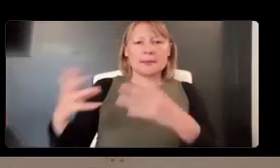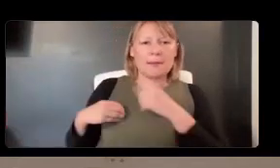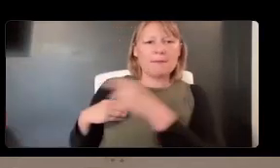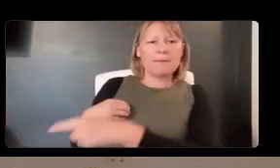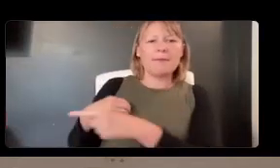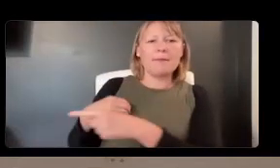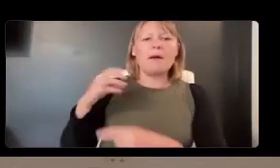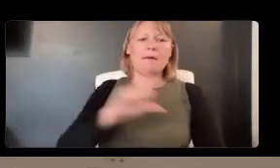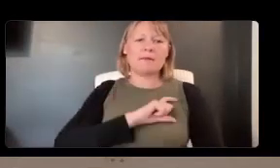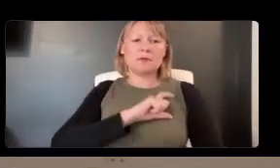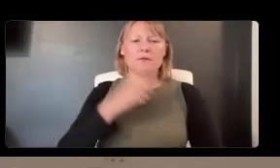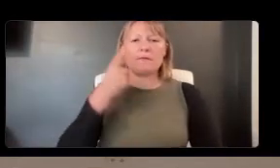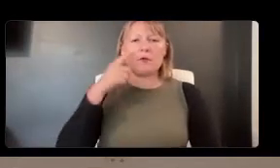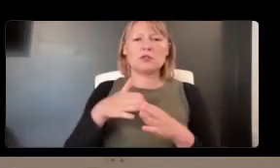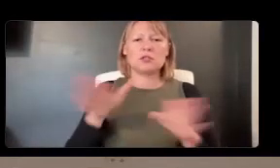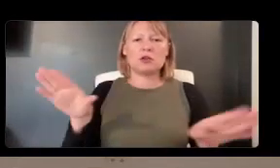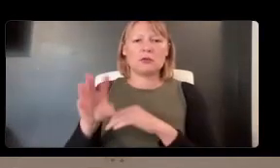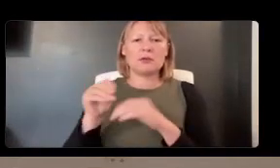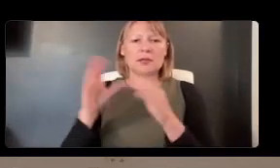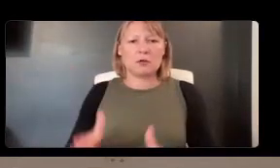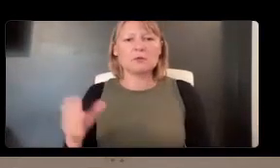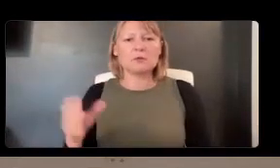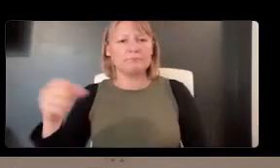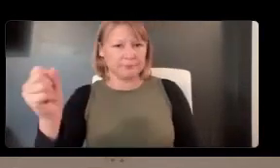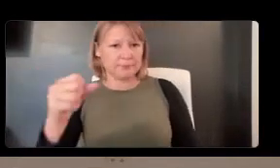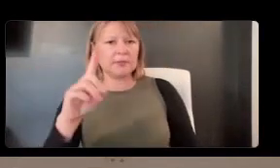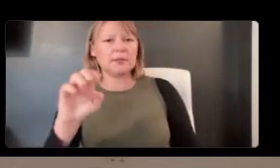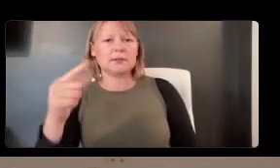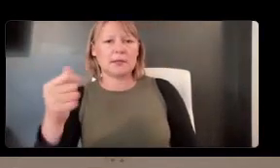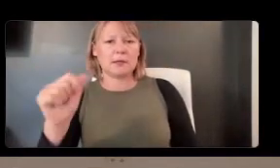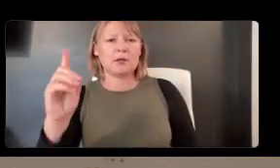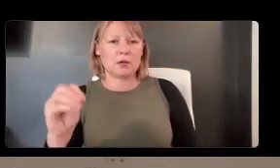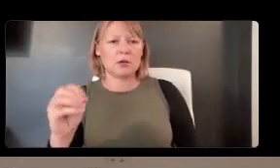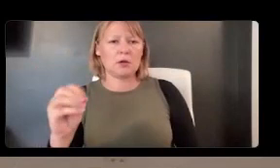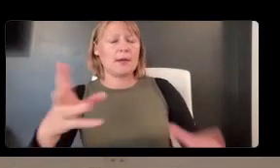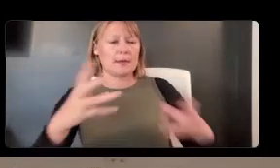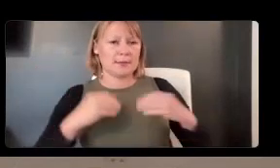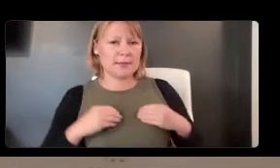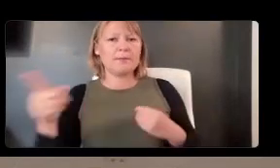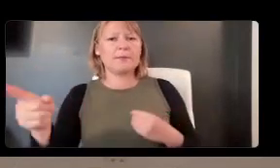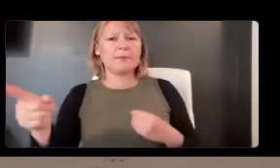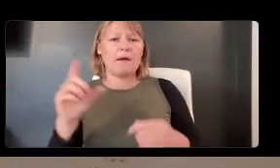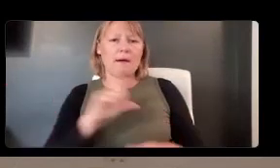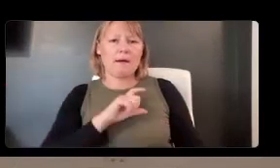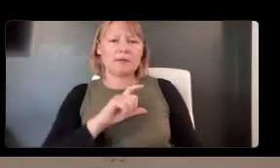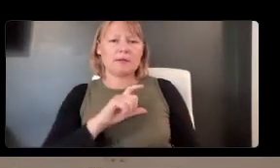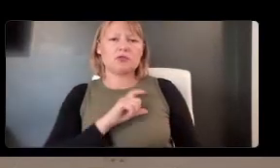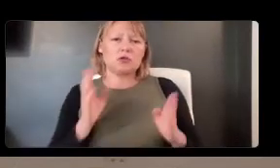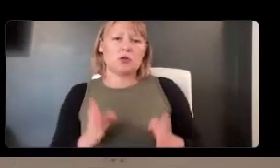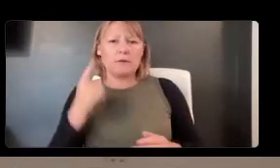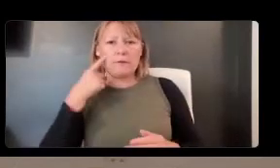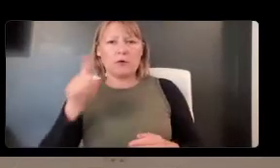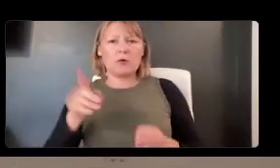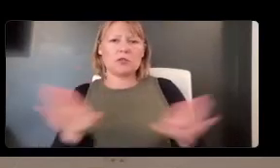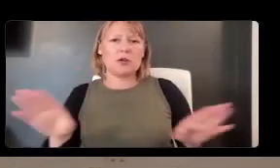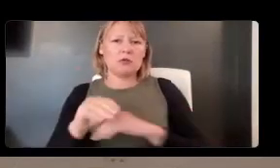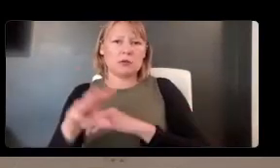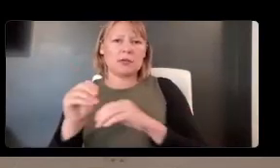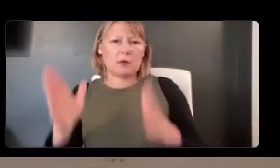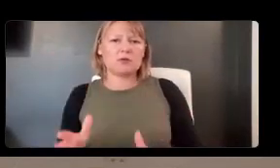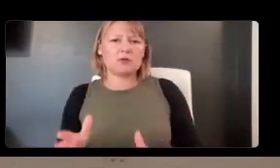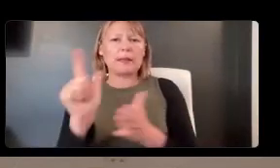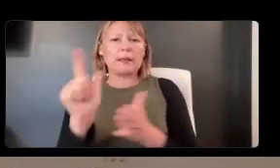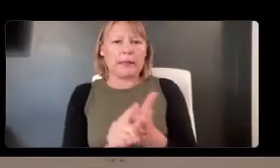General Counsel? Yes, Board Member Delgado, I make a motion to accept the recommendations of the Office of General Counsel regarding the legal